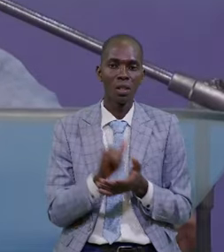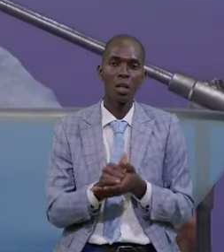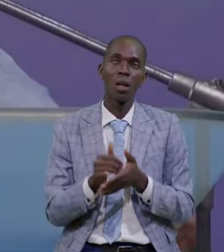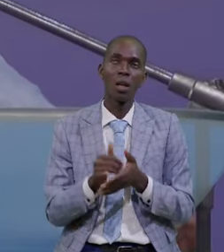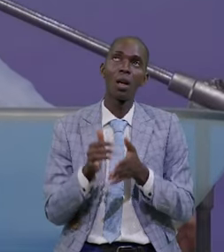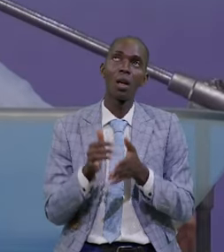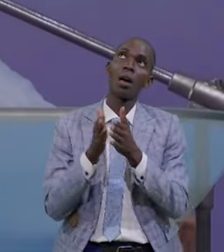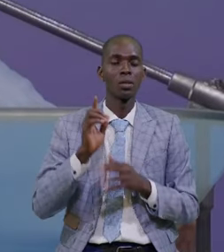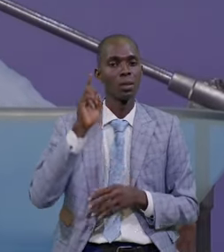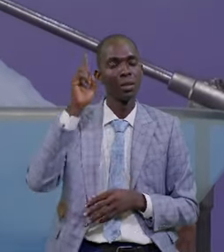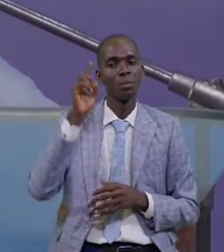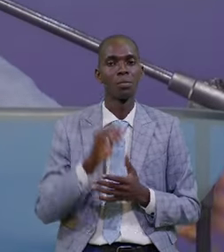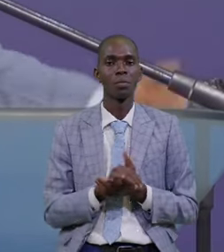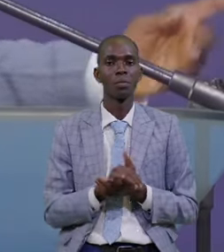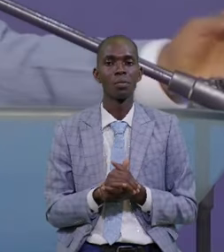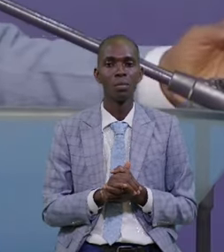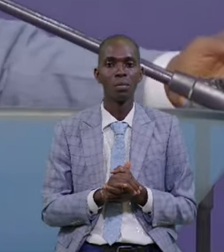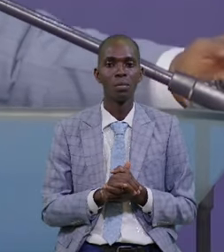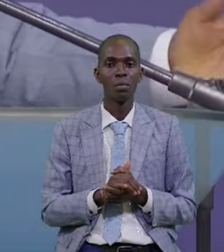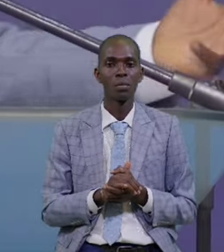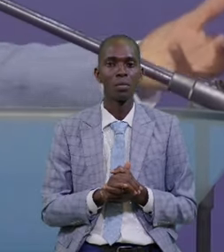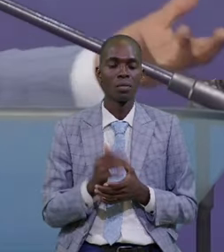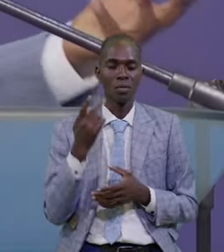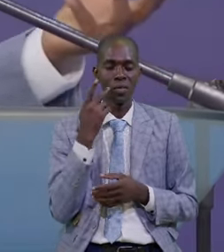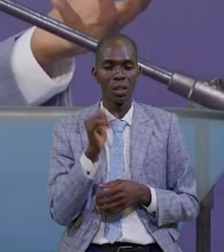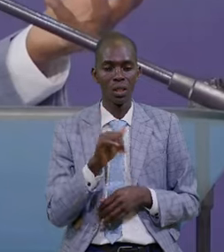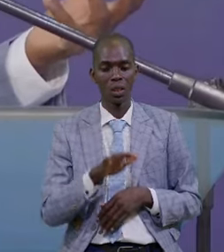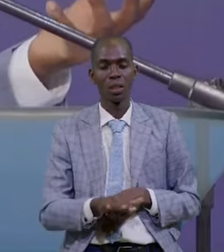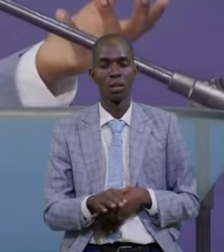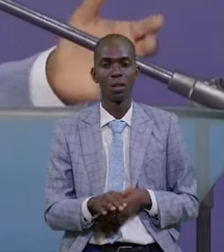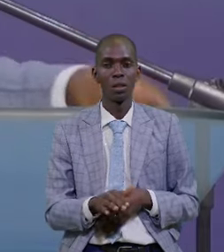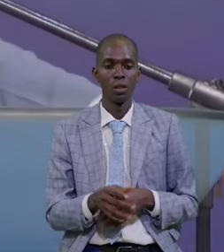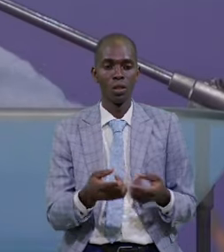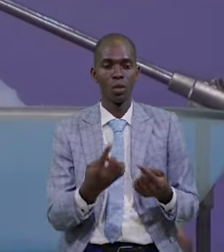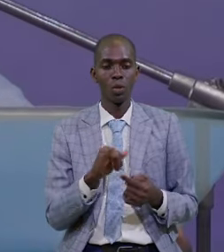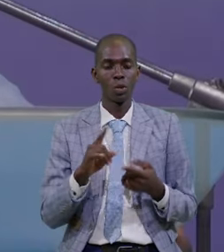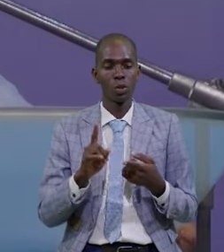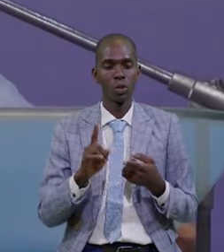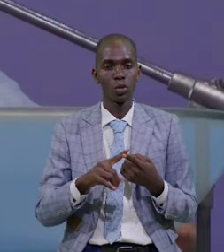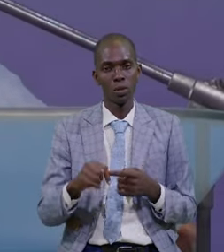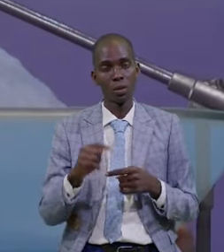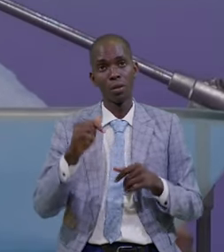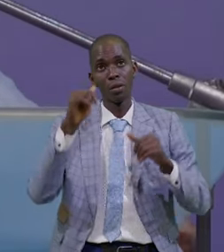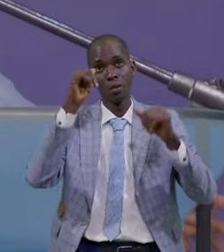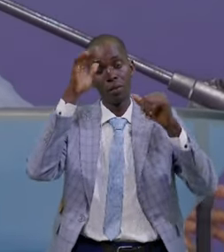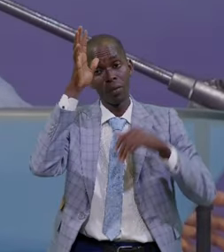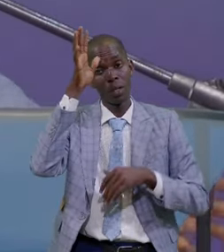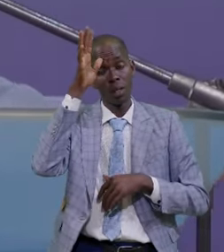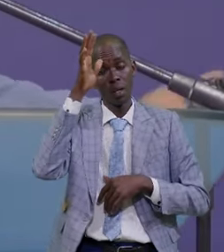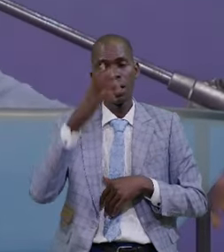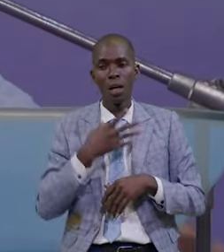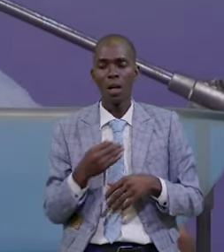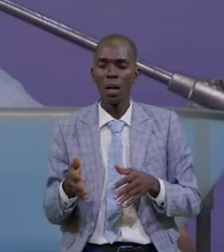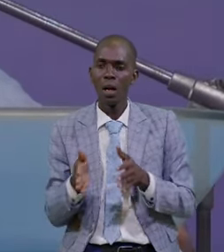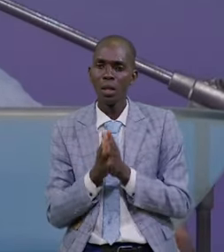ask him. Look at a child coming to the Father, asking for